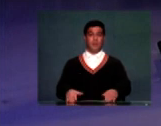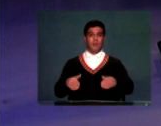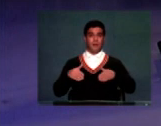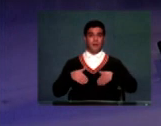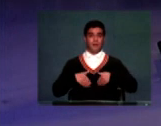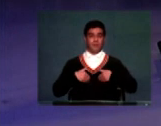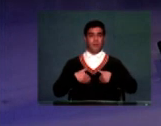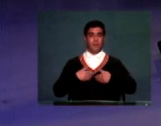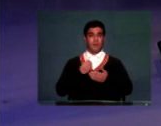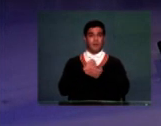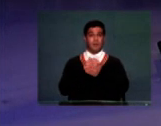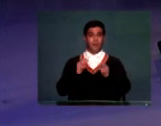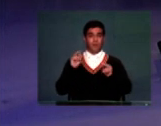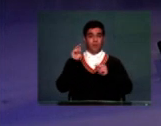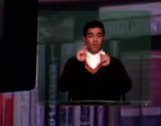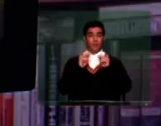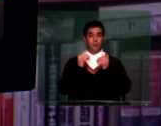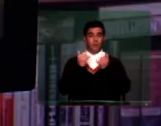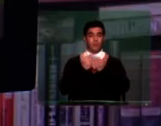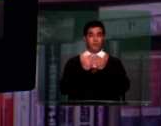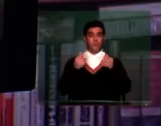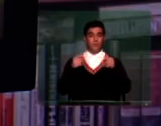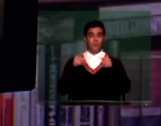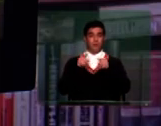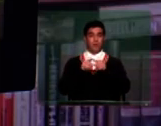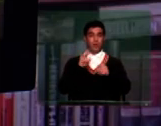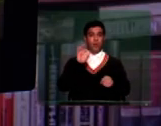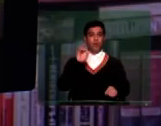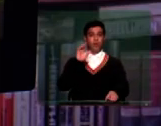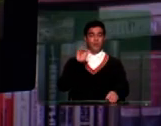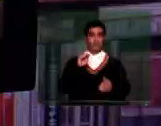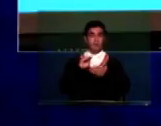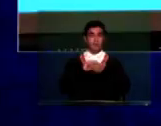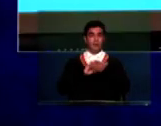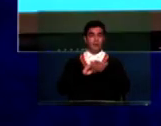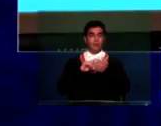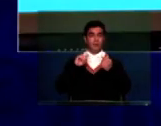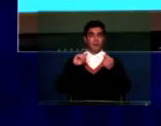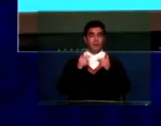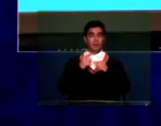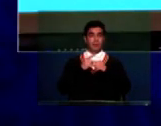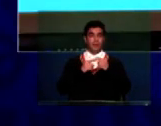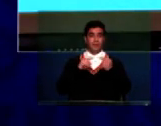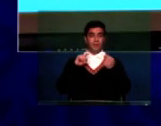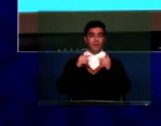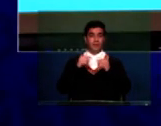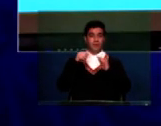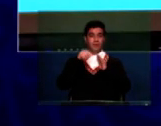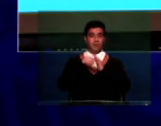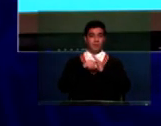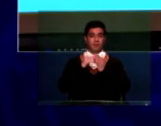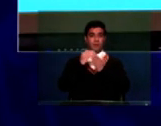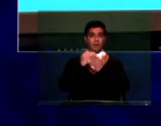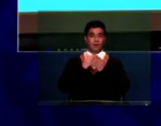Assalomu alaykum, aziz o'quvchilar. Biz bugun siz bilan oksidlanish qaytarish reaksiyalarini yarim reaksiya usulida tenglashtirishga